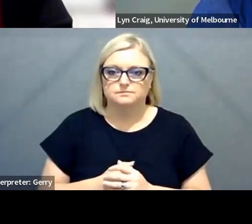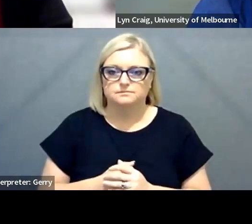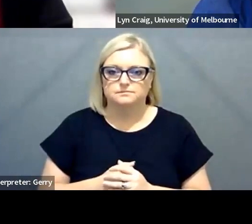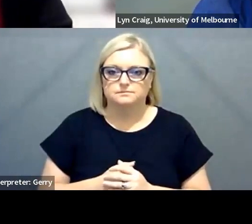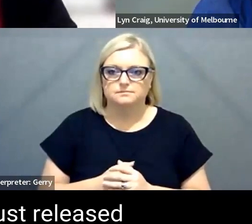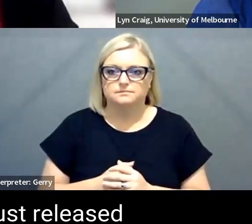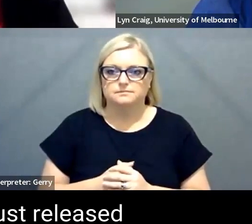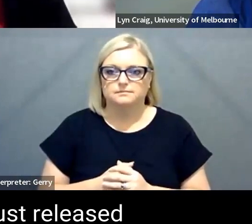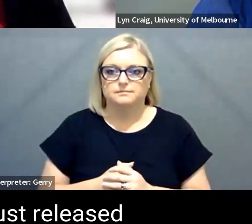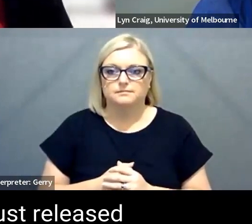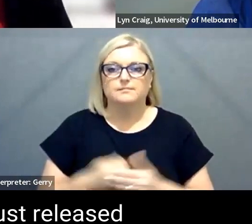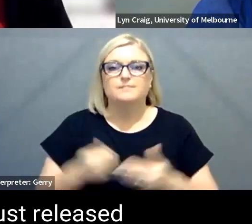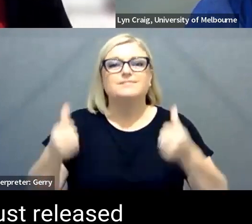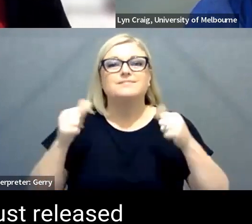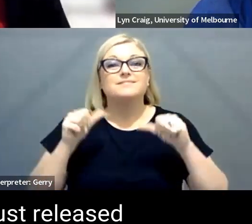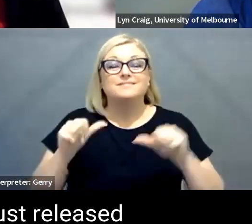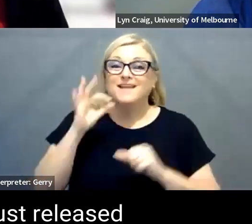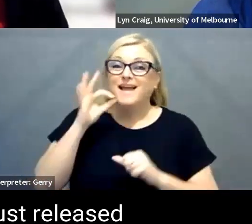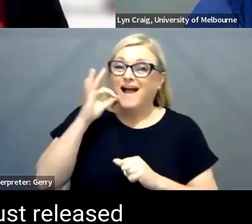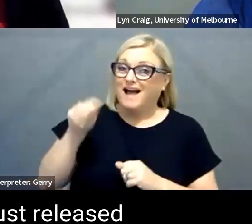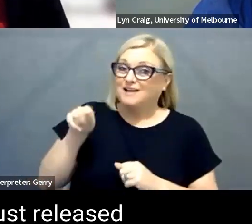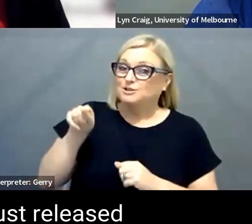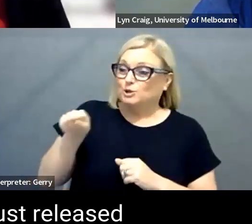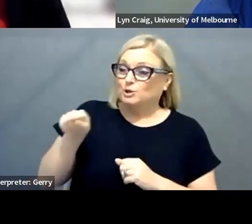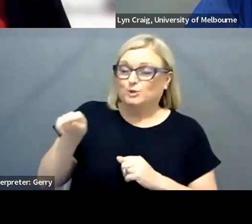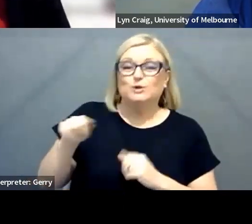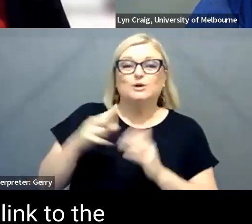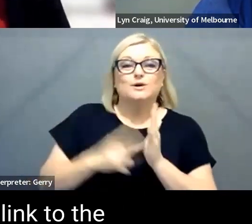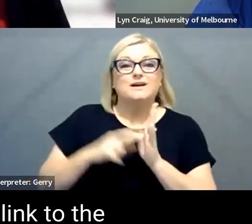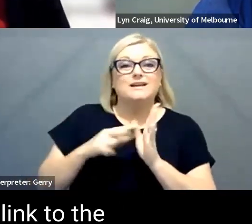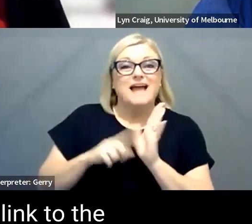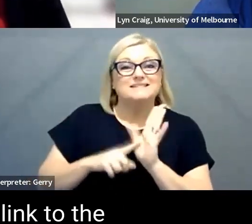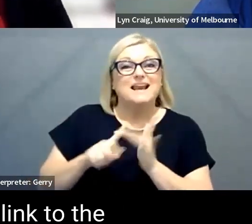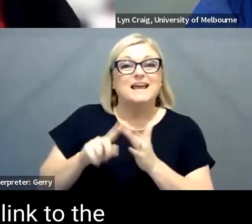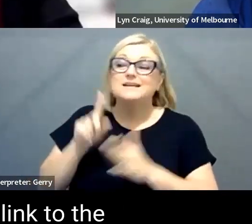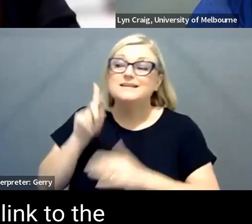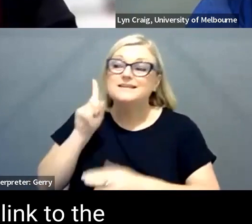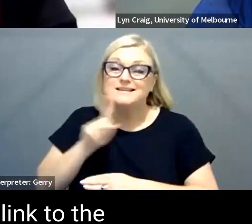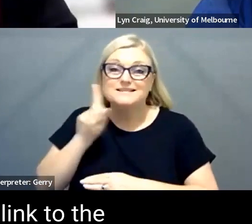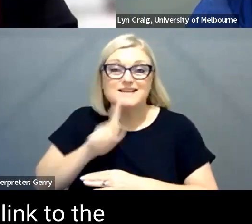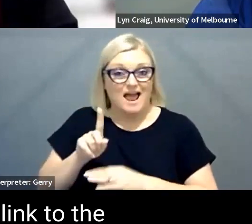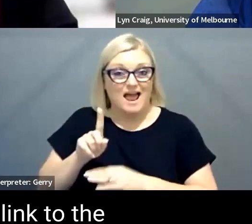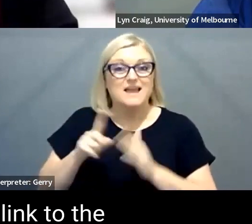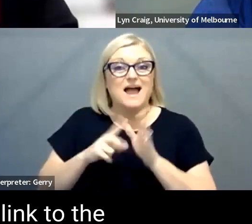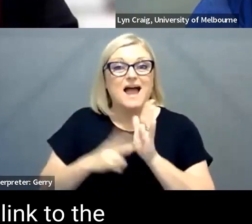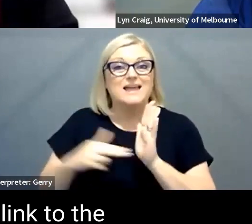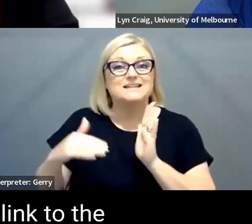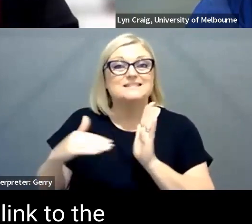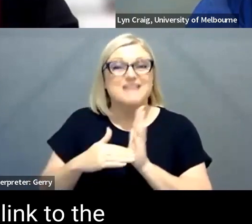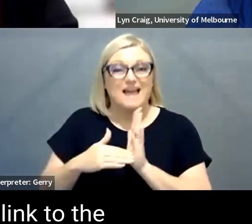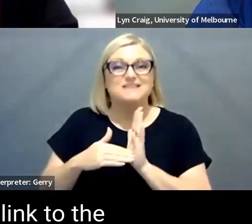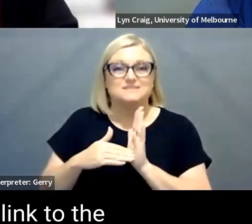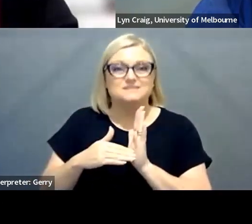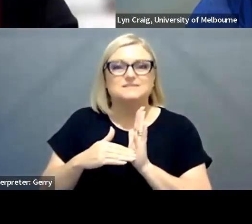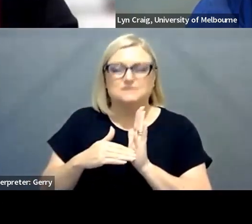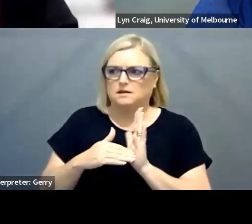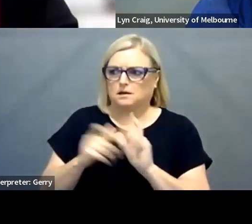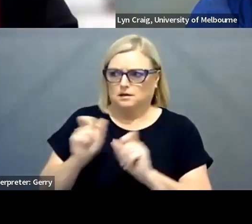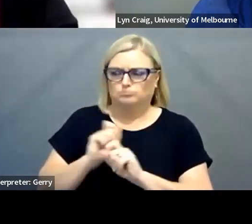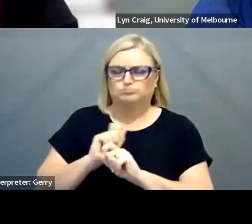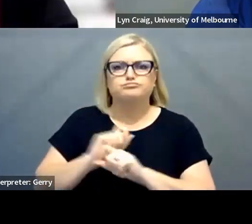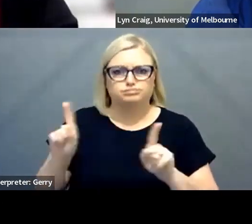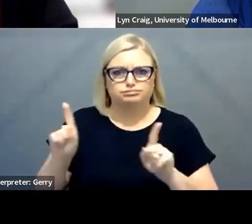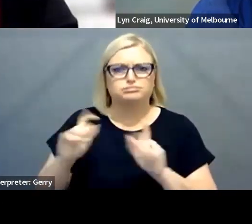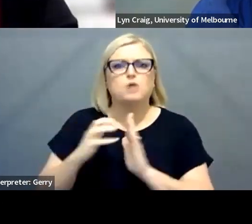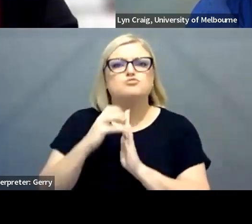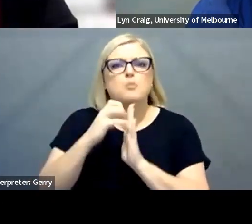So Natalie, ANZ have just released a report yesterday, and I believe the link to the report will go into the chat.